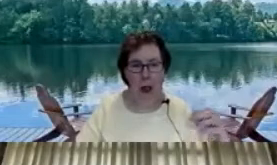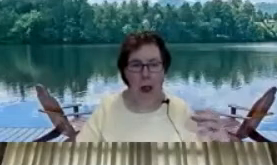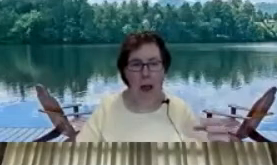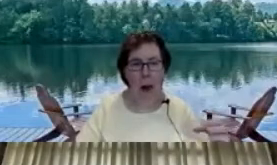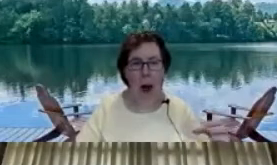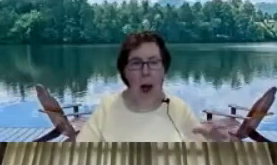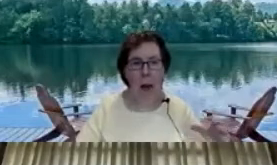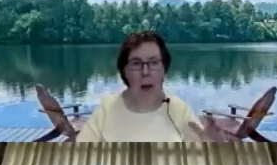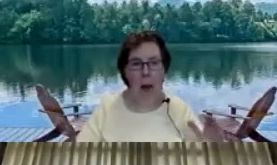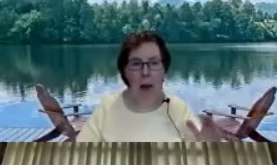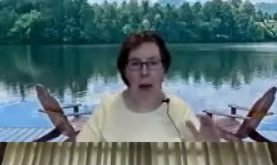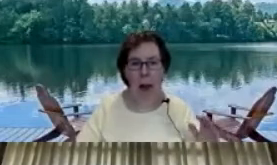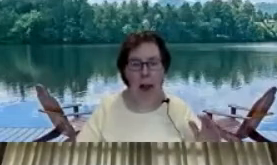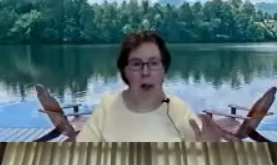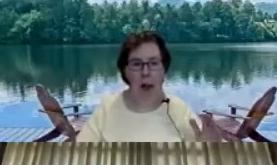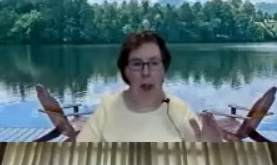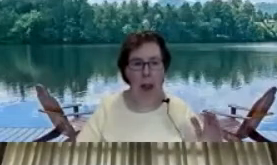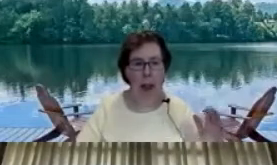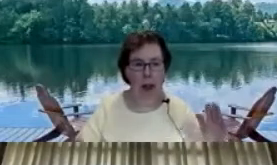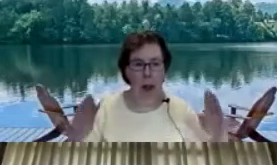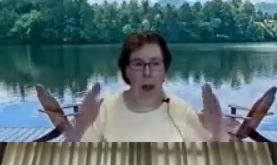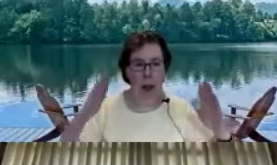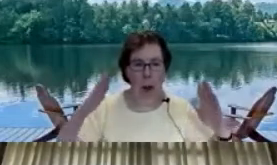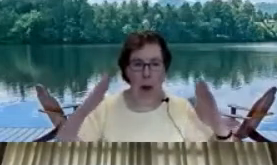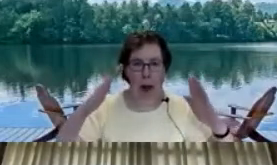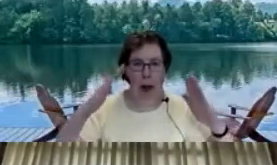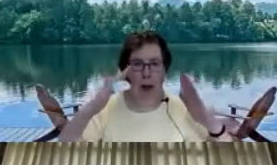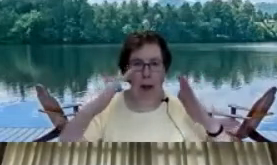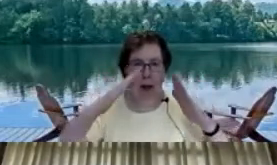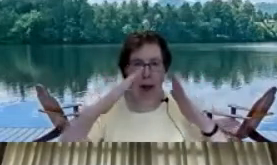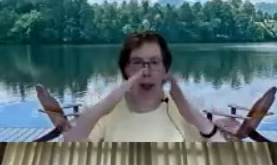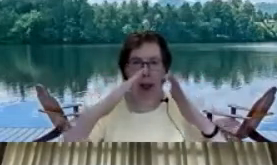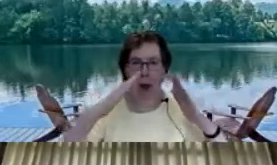All right, what do you think is going on in this artwork?